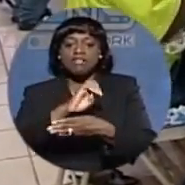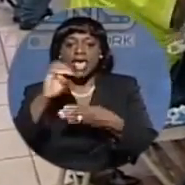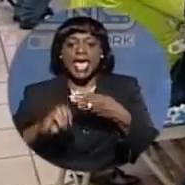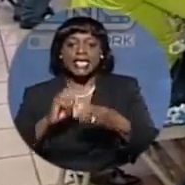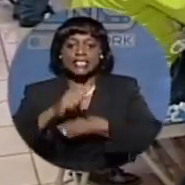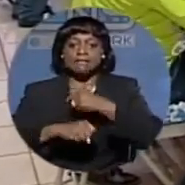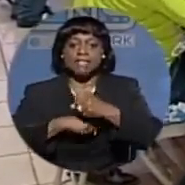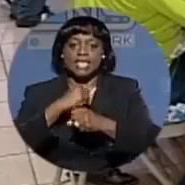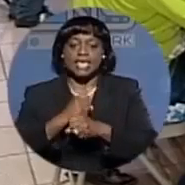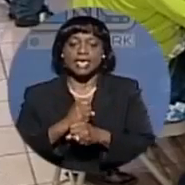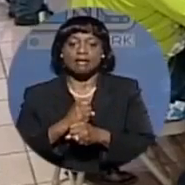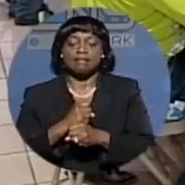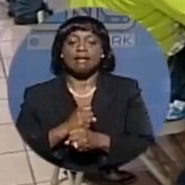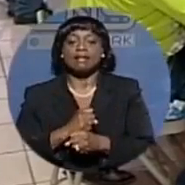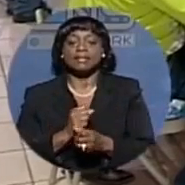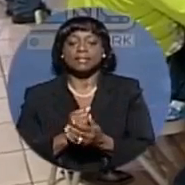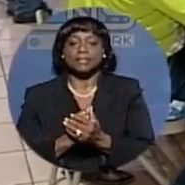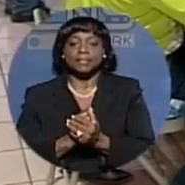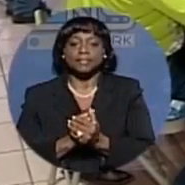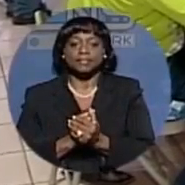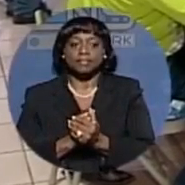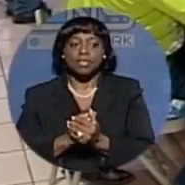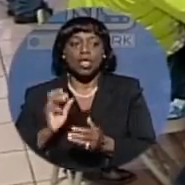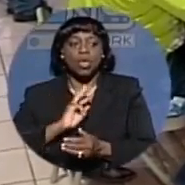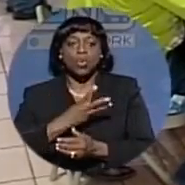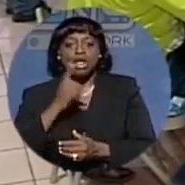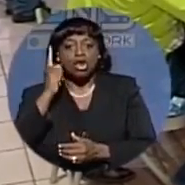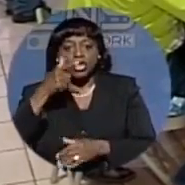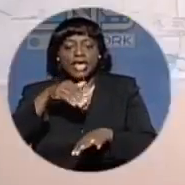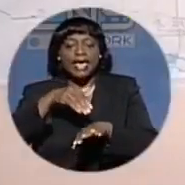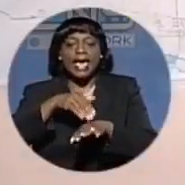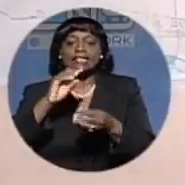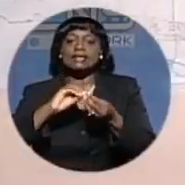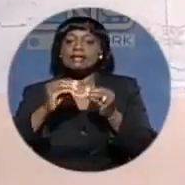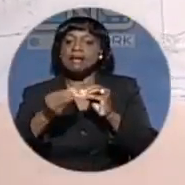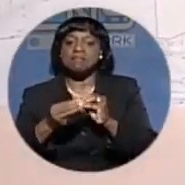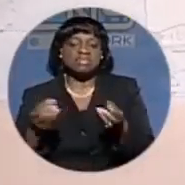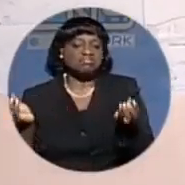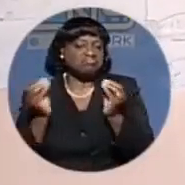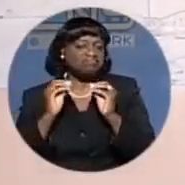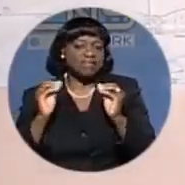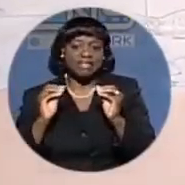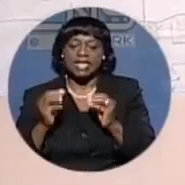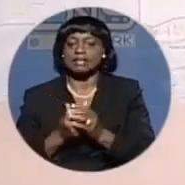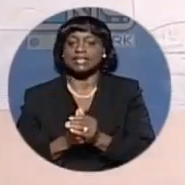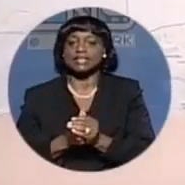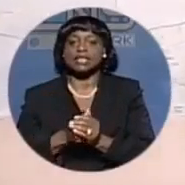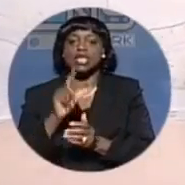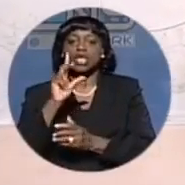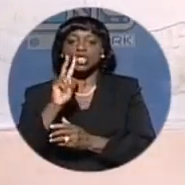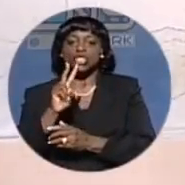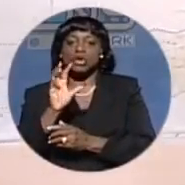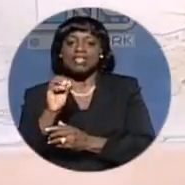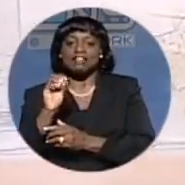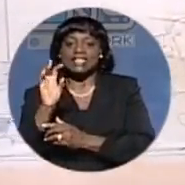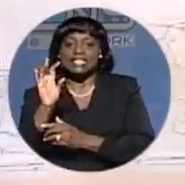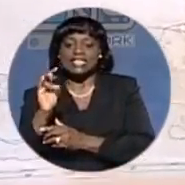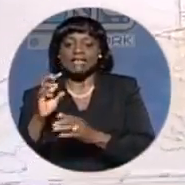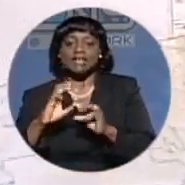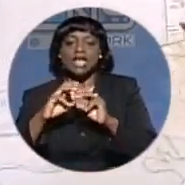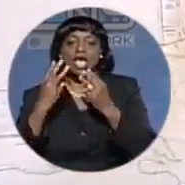five-member team will be looking at. We are only looking at numbers and nothing else. The 2007 Commission